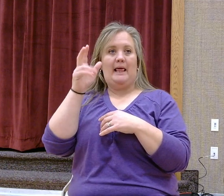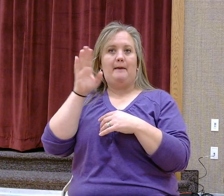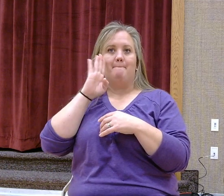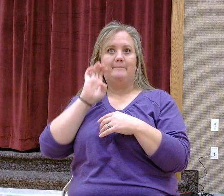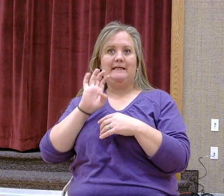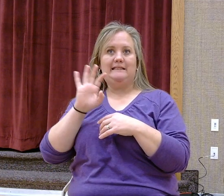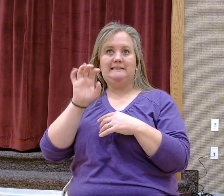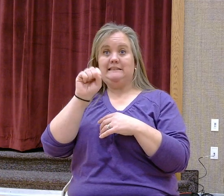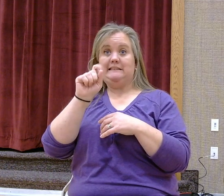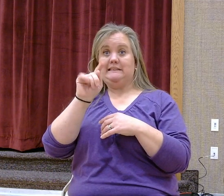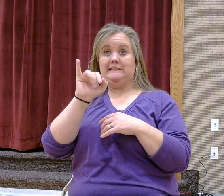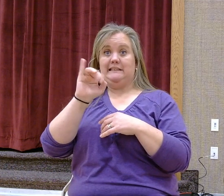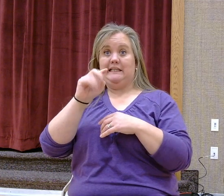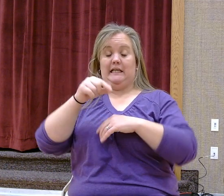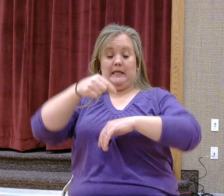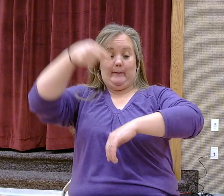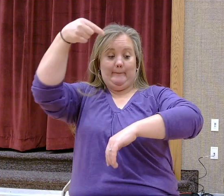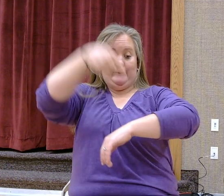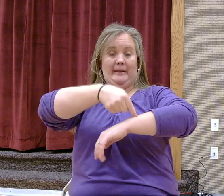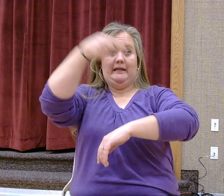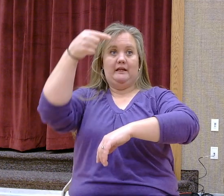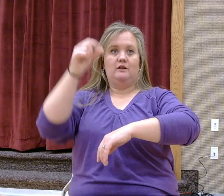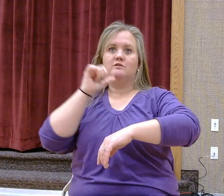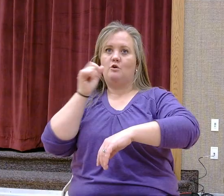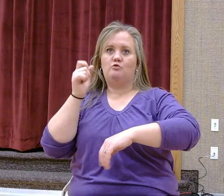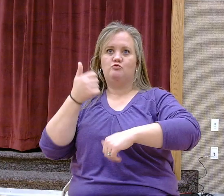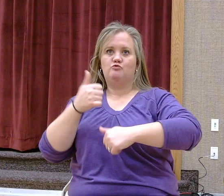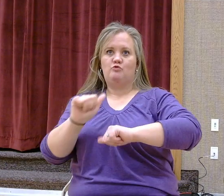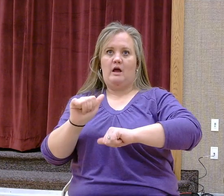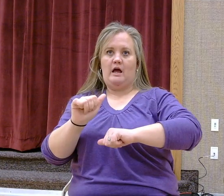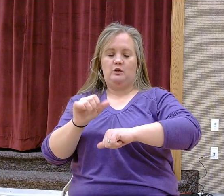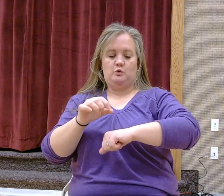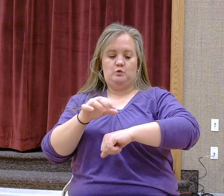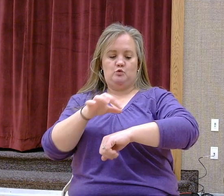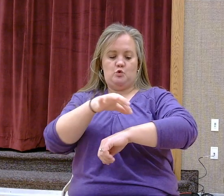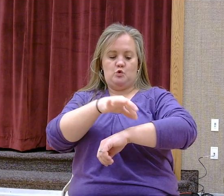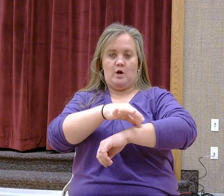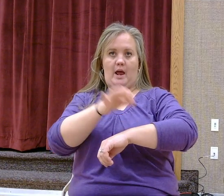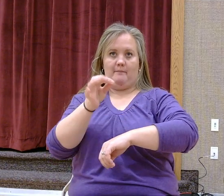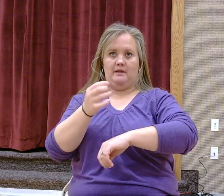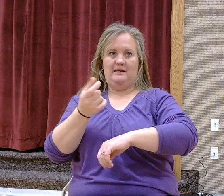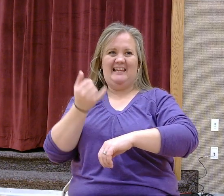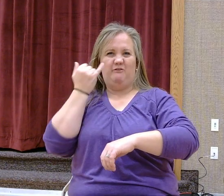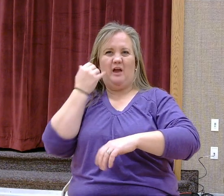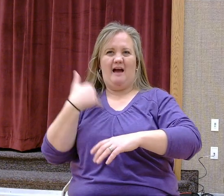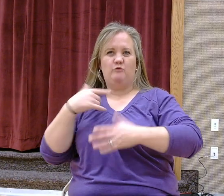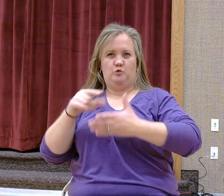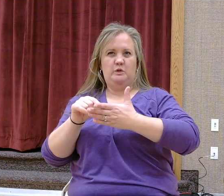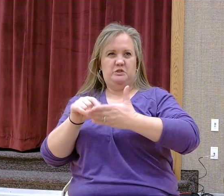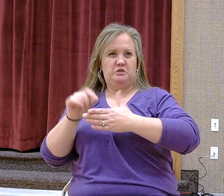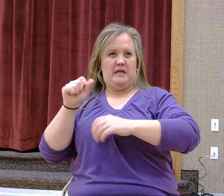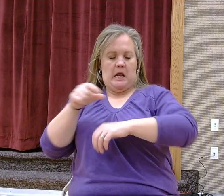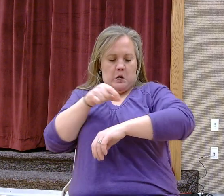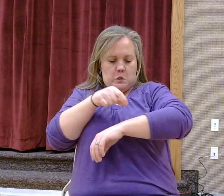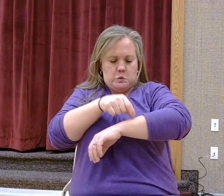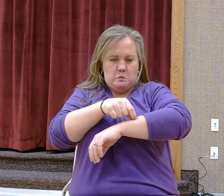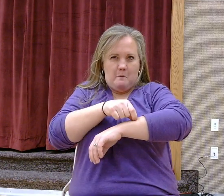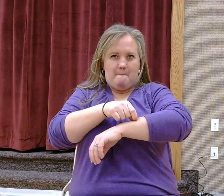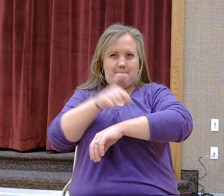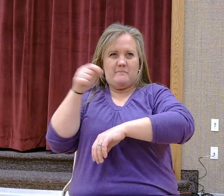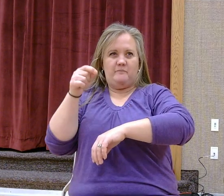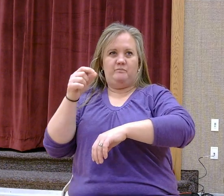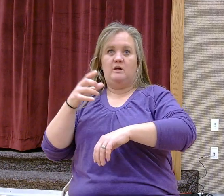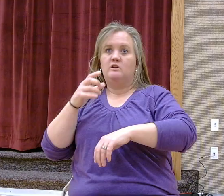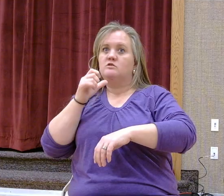stinger because you're just going to put that venom right in the wound. So try and flick it off, or if you have tweezers, try and get the very bottom of it and get it out.